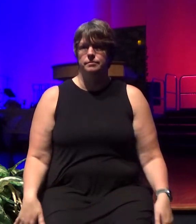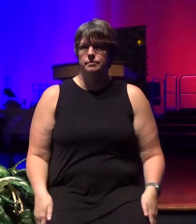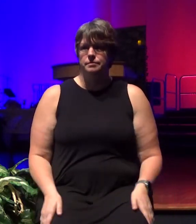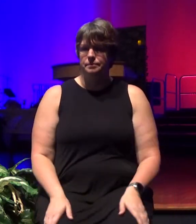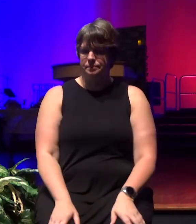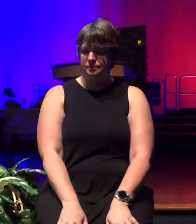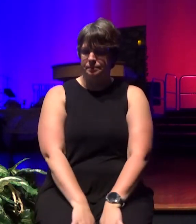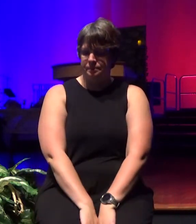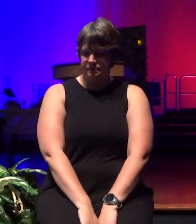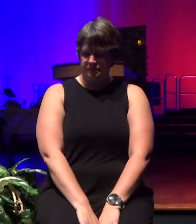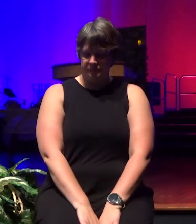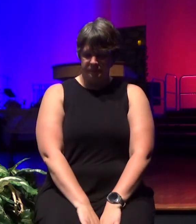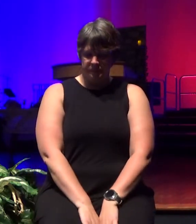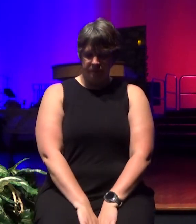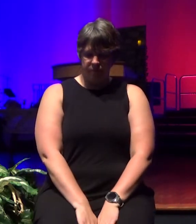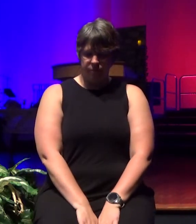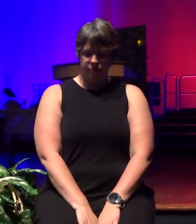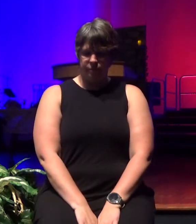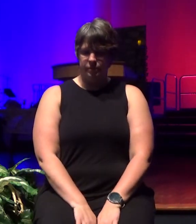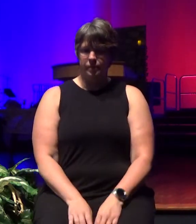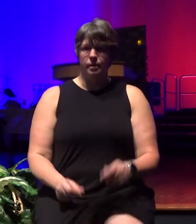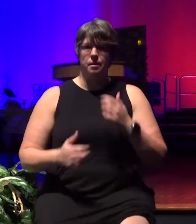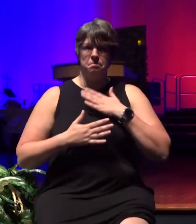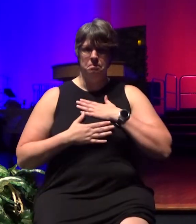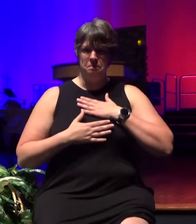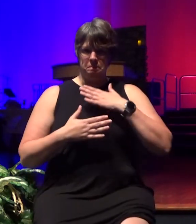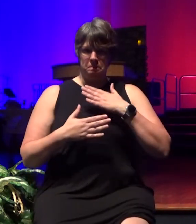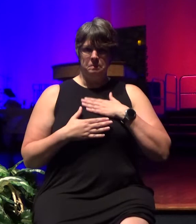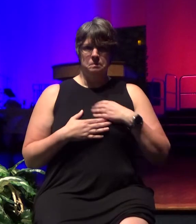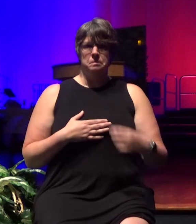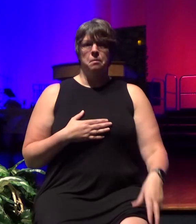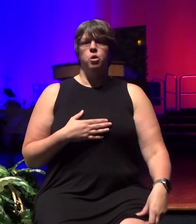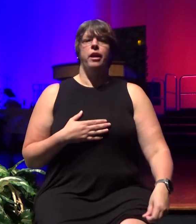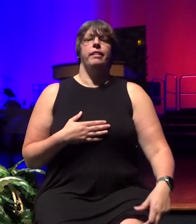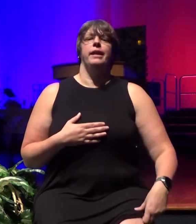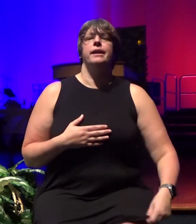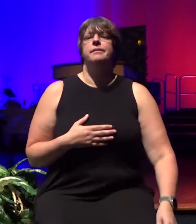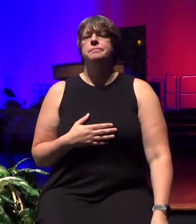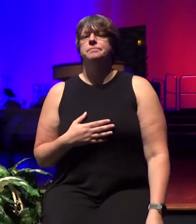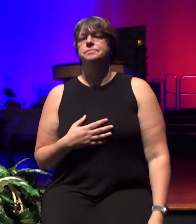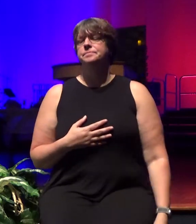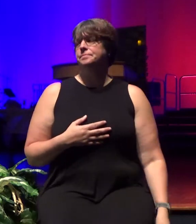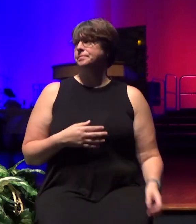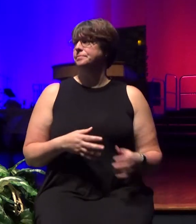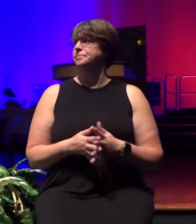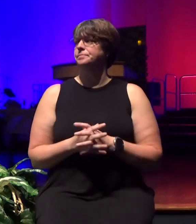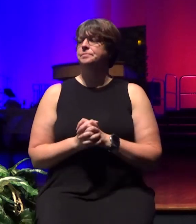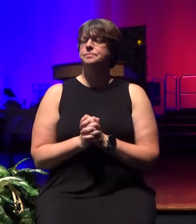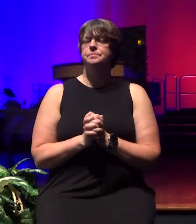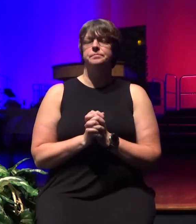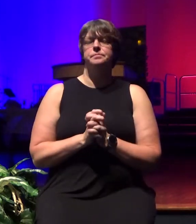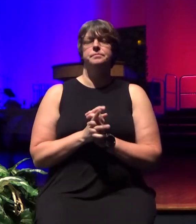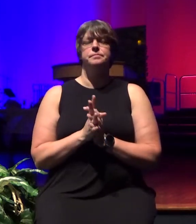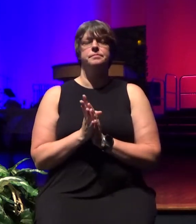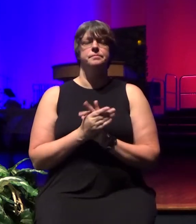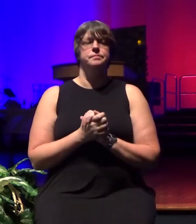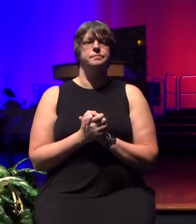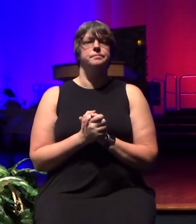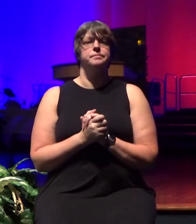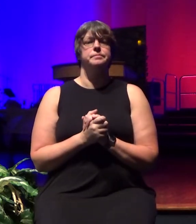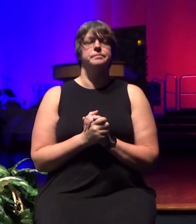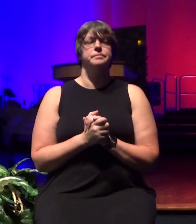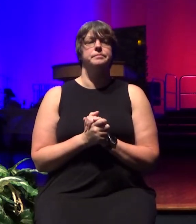your life to its absolute fullest with great heart and a steadfast faith, with a